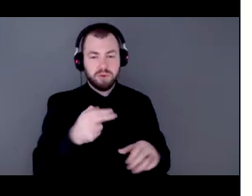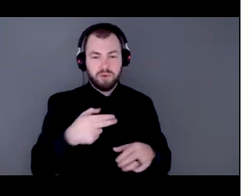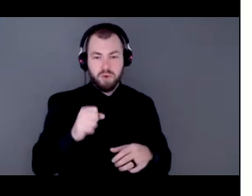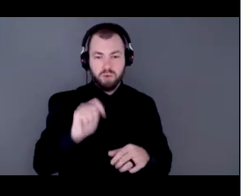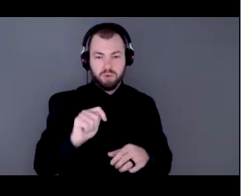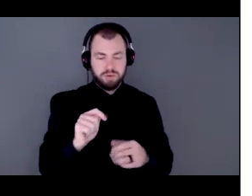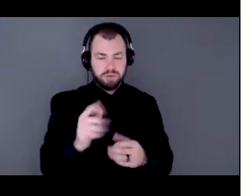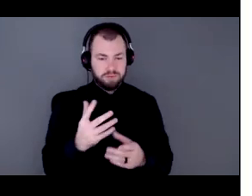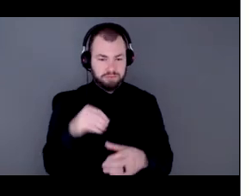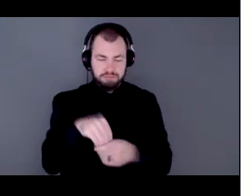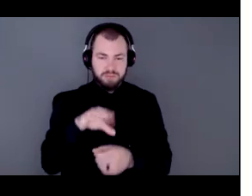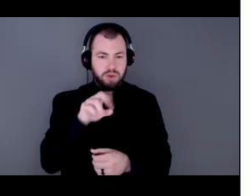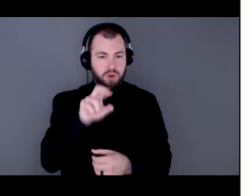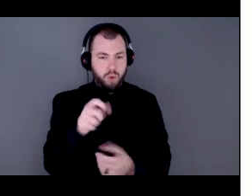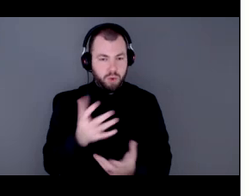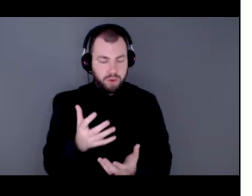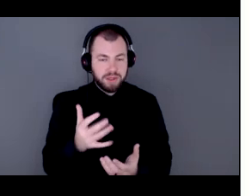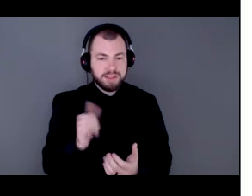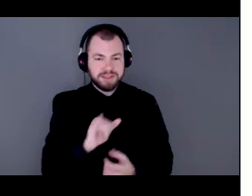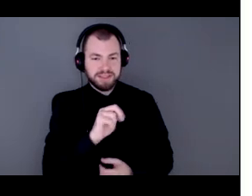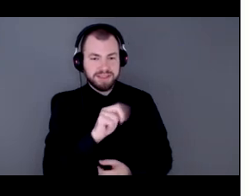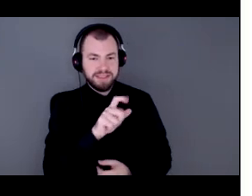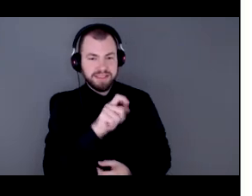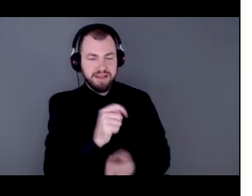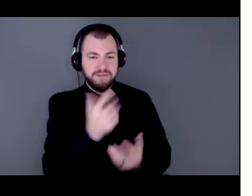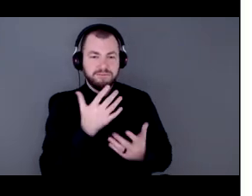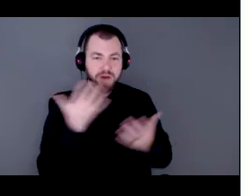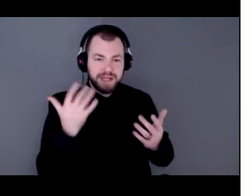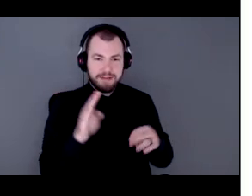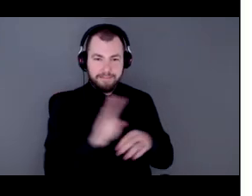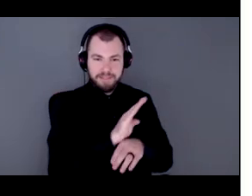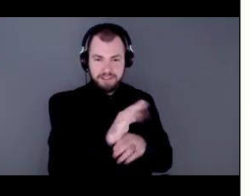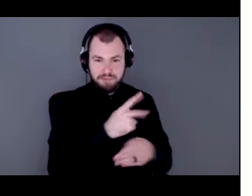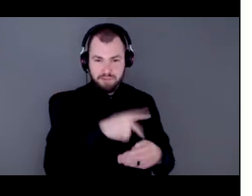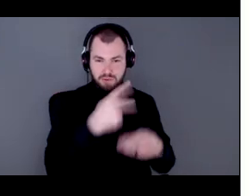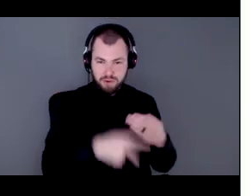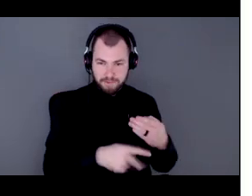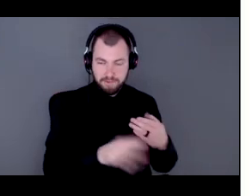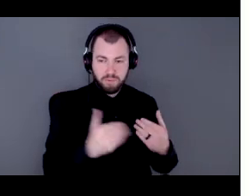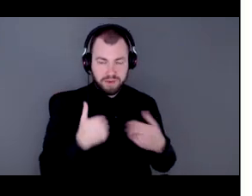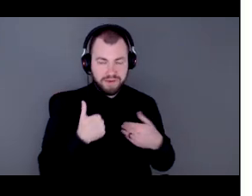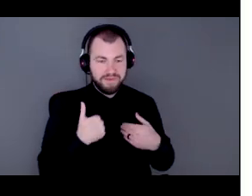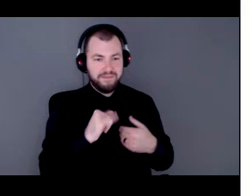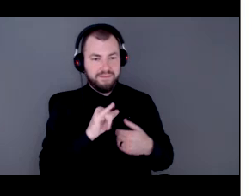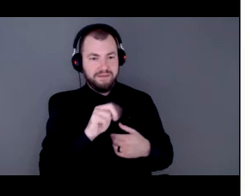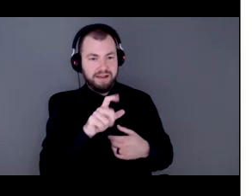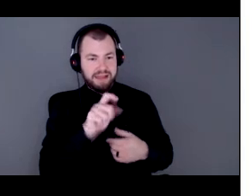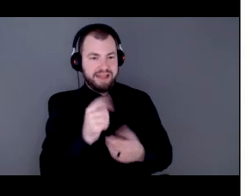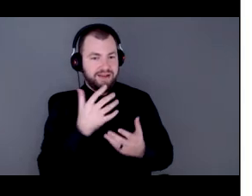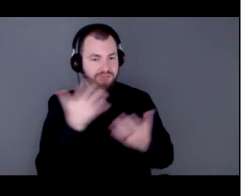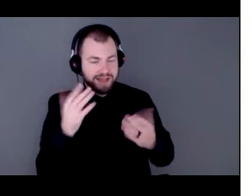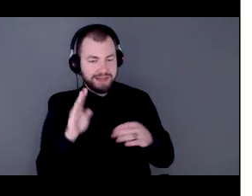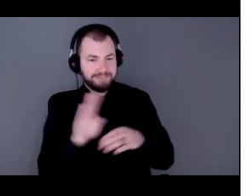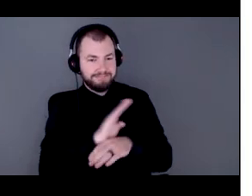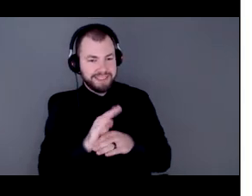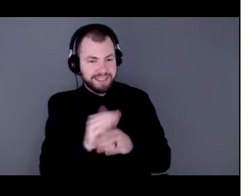us, and that's an inlet-friendly business program. We'll have an inlet-friendly business guide that will have sourcing